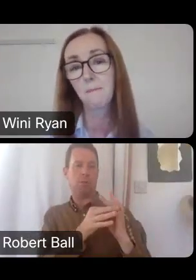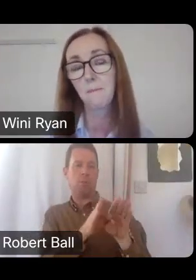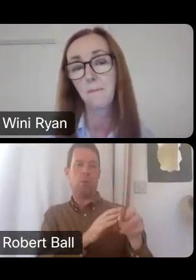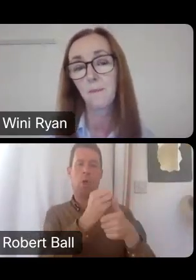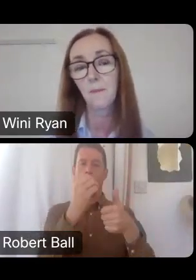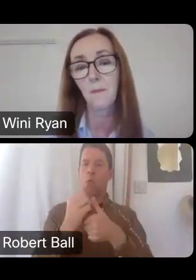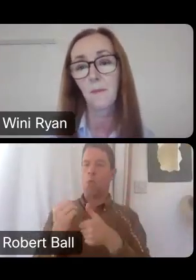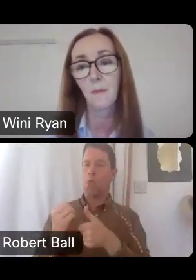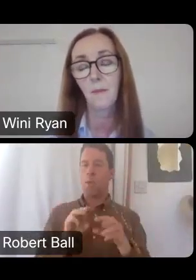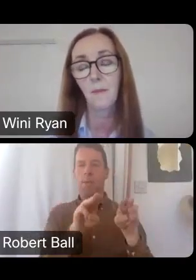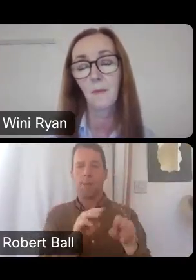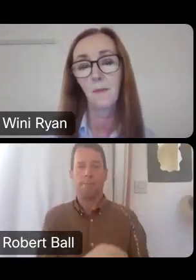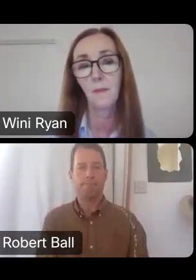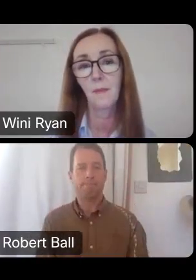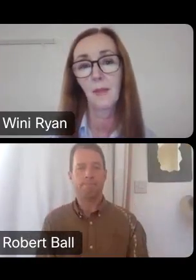people.